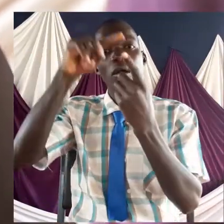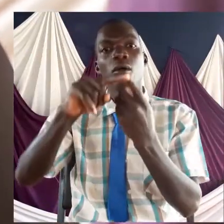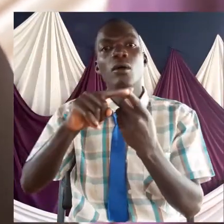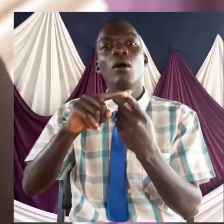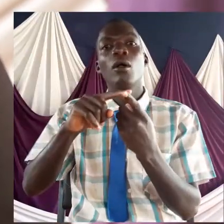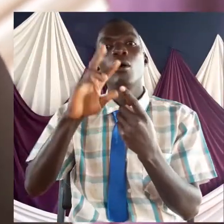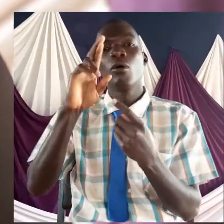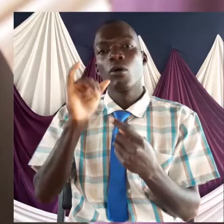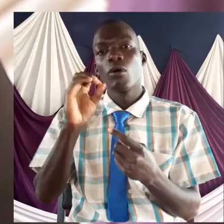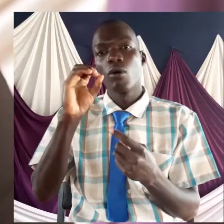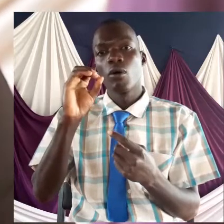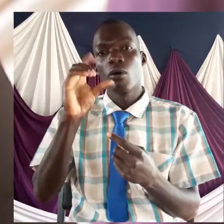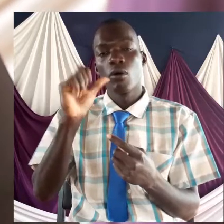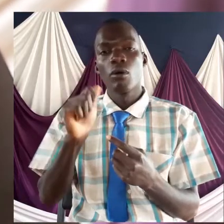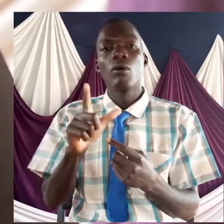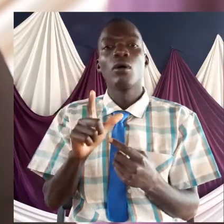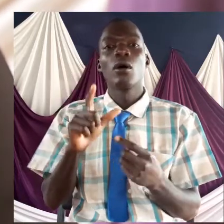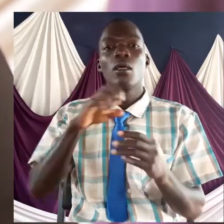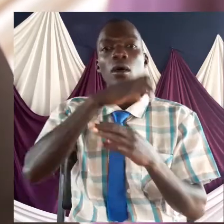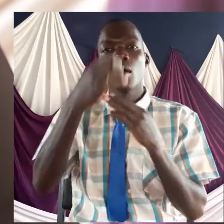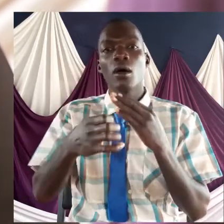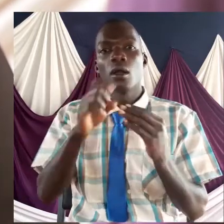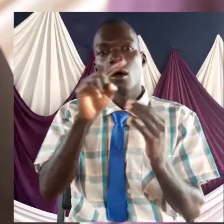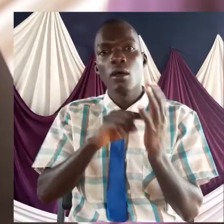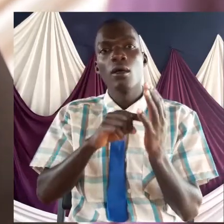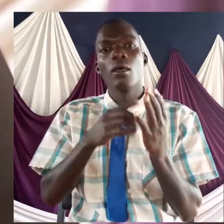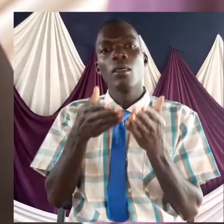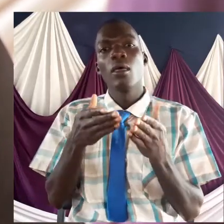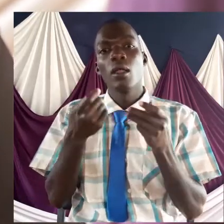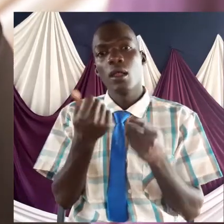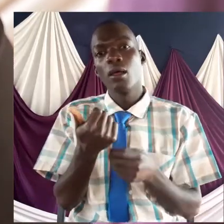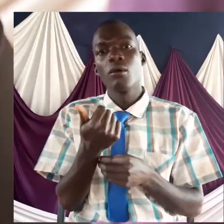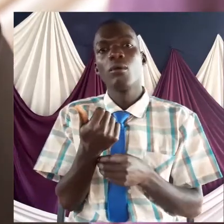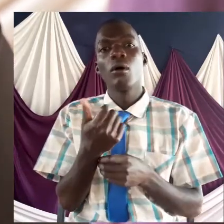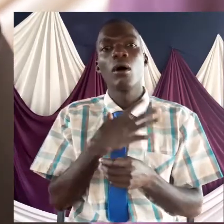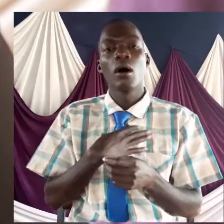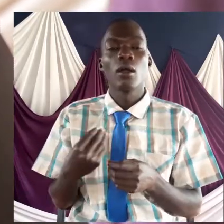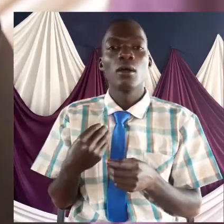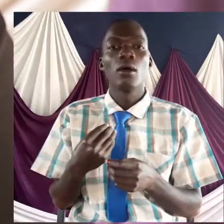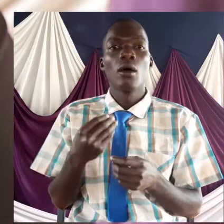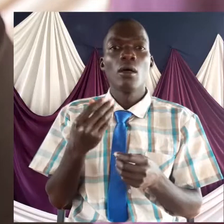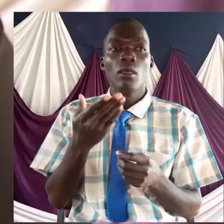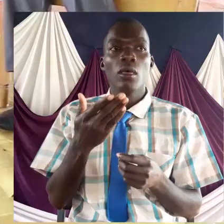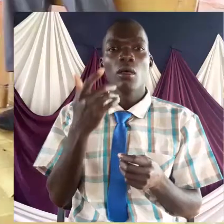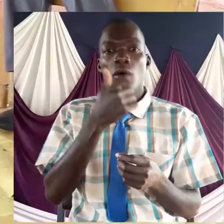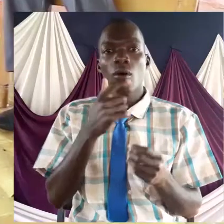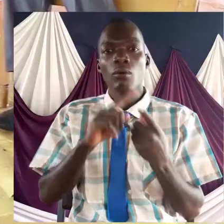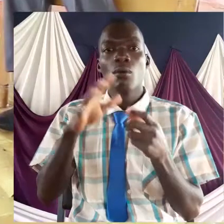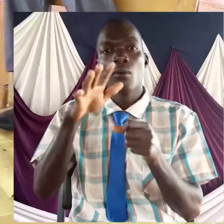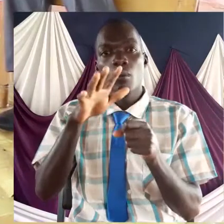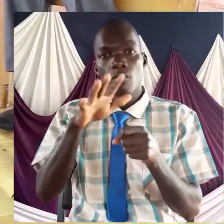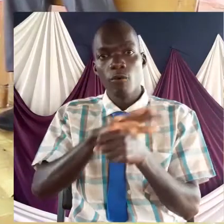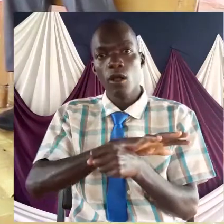Rome. Yes. Now, and finally, at the end of it, there is the little horn, and this little horn, you know, become